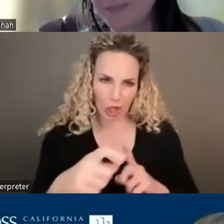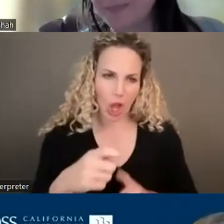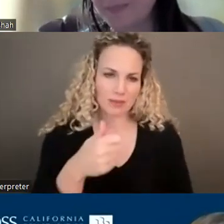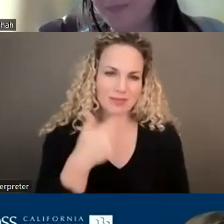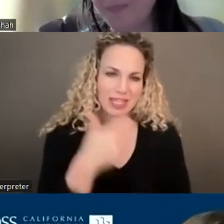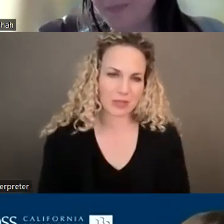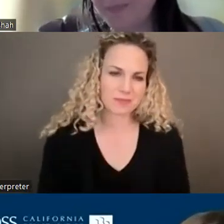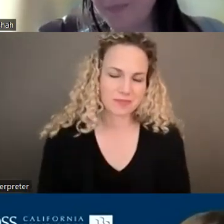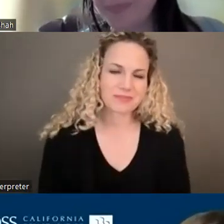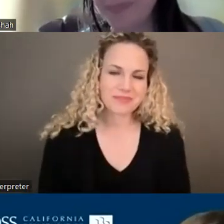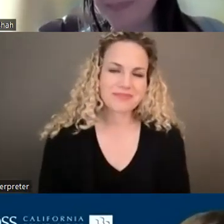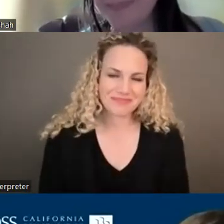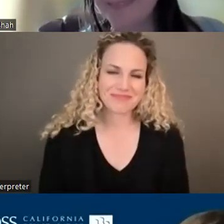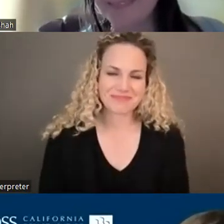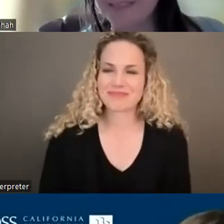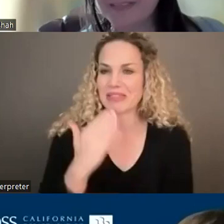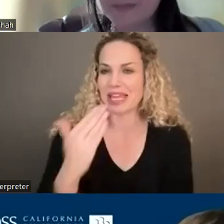Okay, thank you.